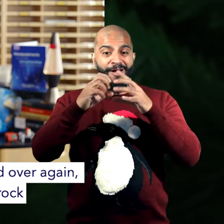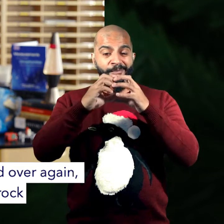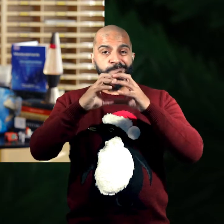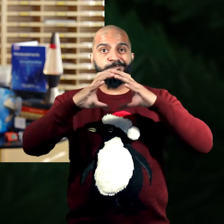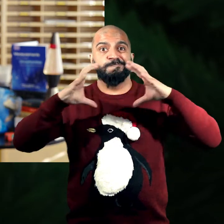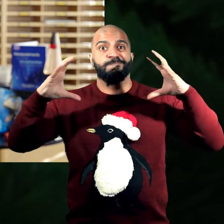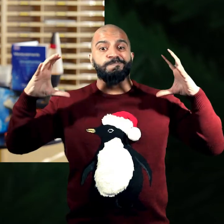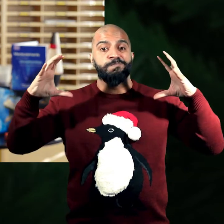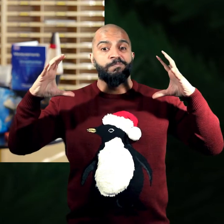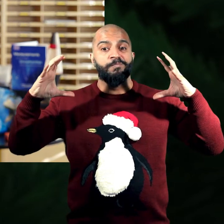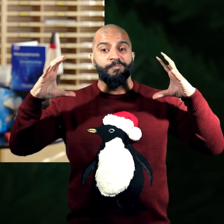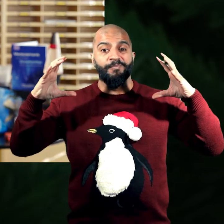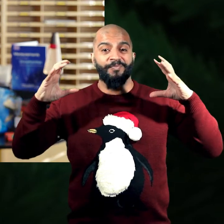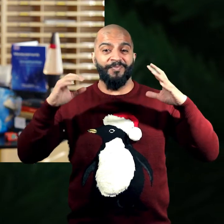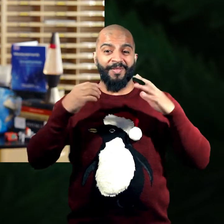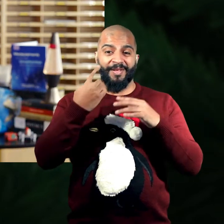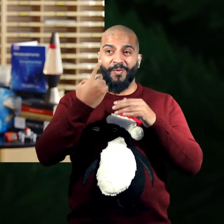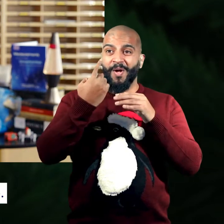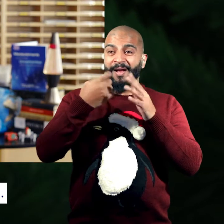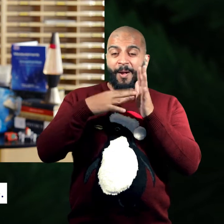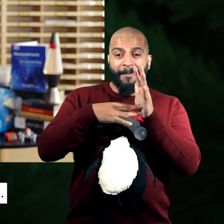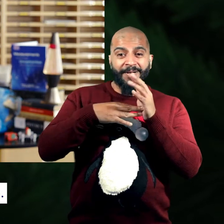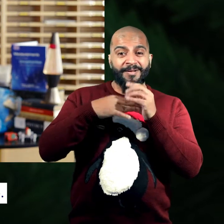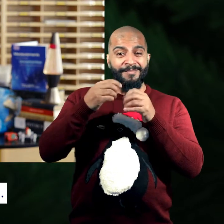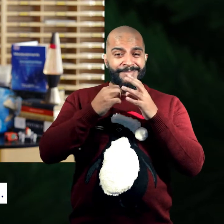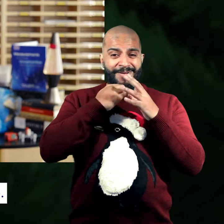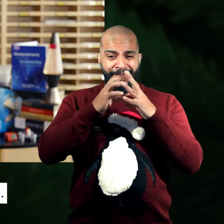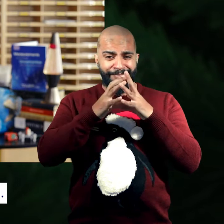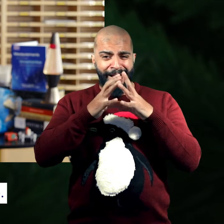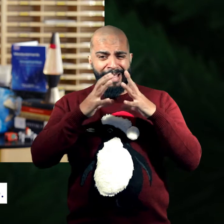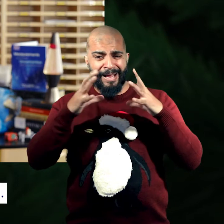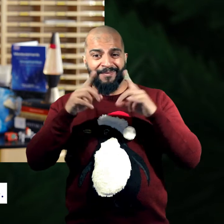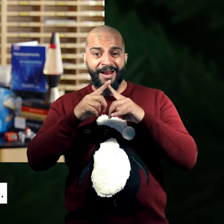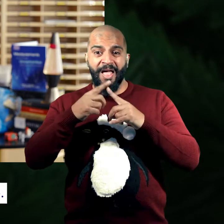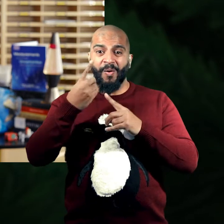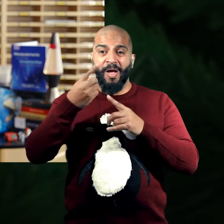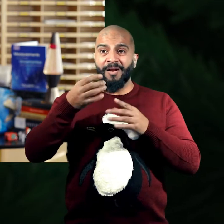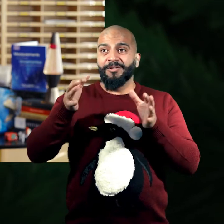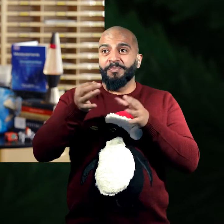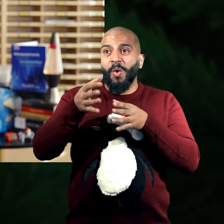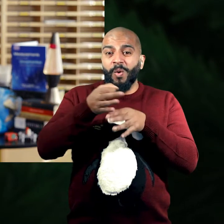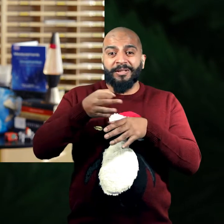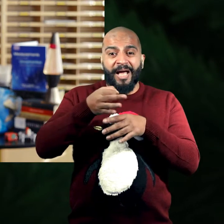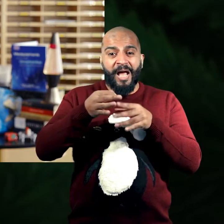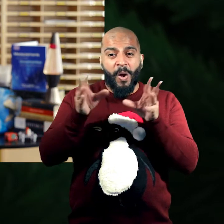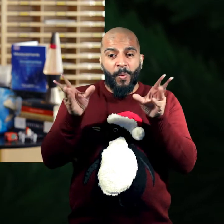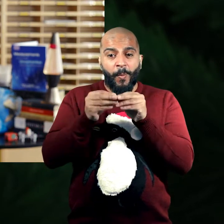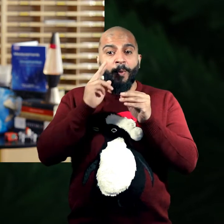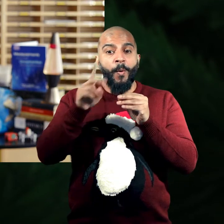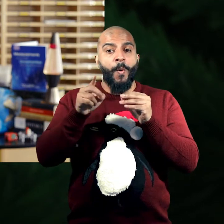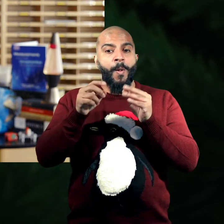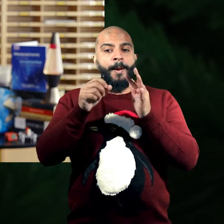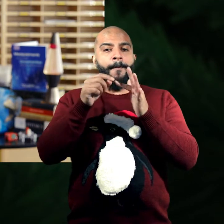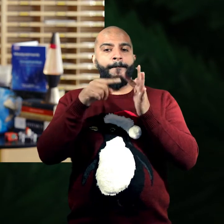big rock, about 1 kilometer in size. That's about the size of a small town centre. And that's called